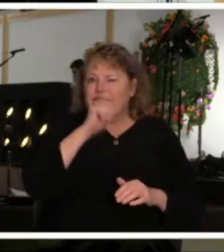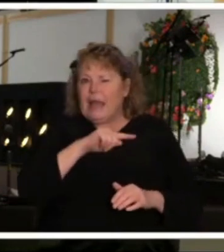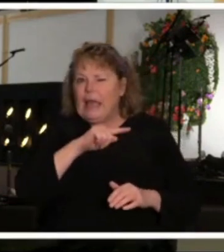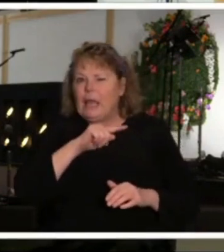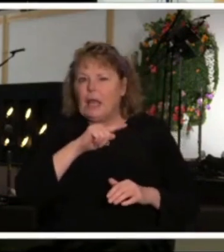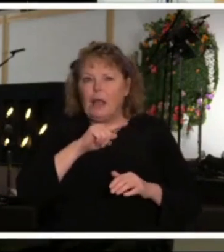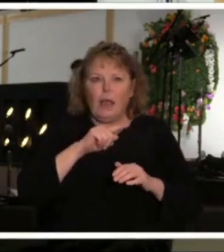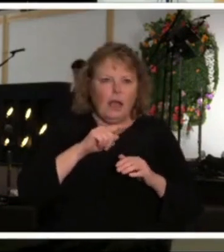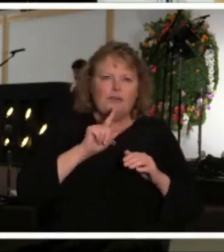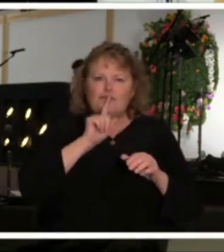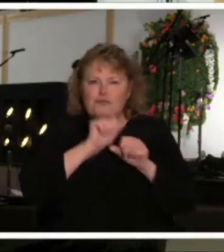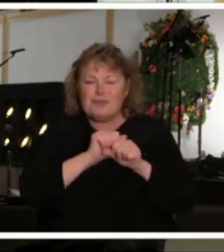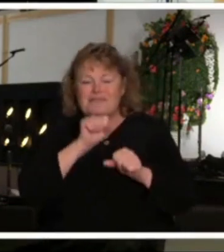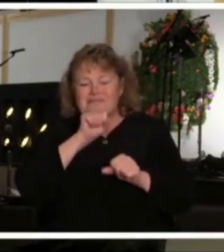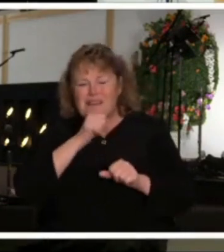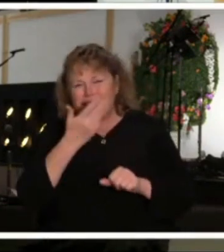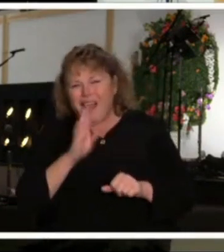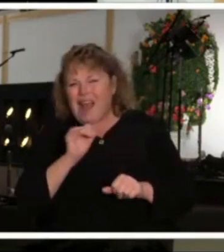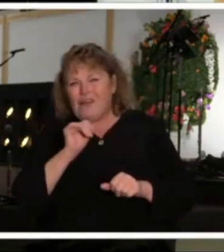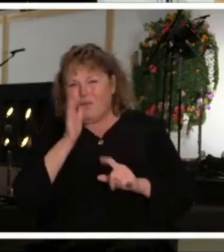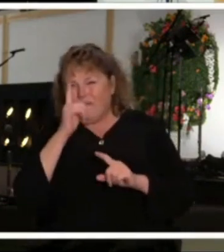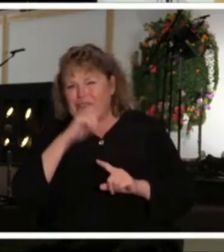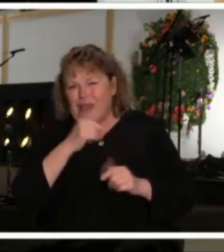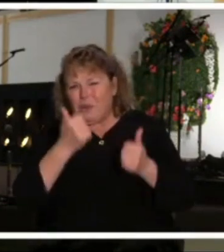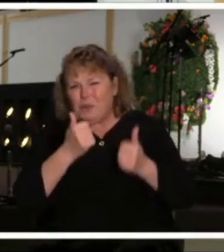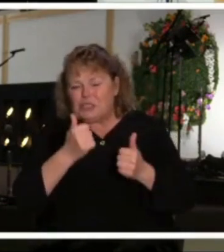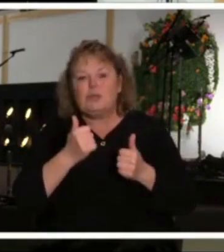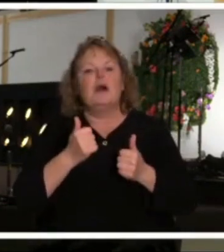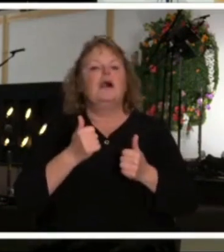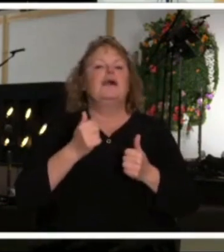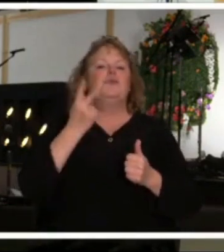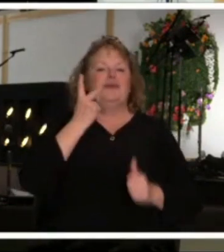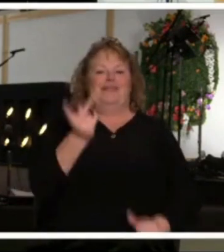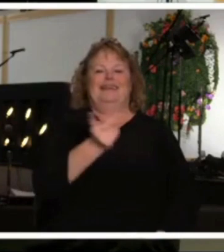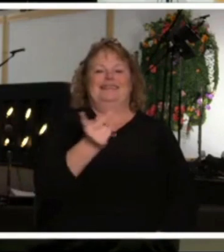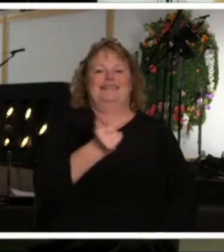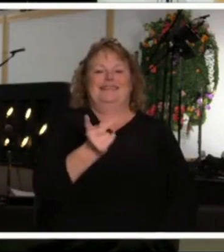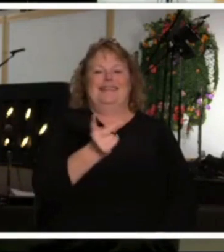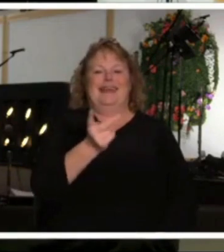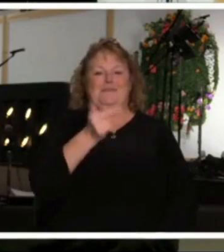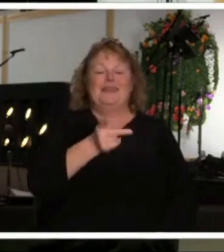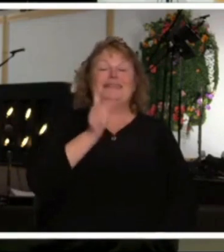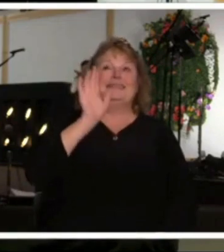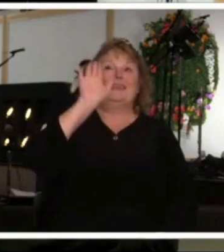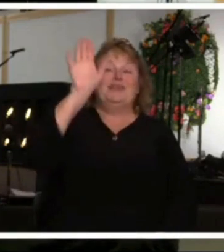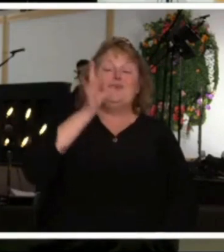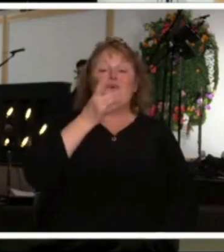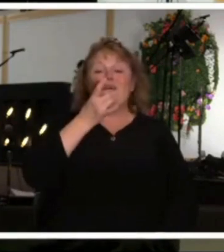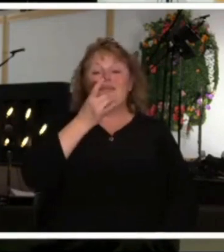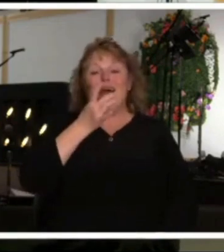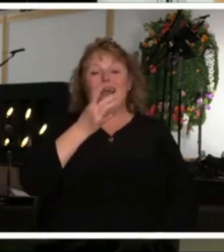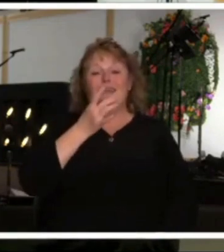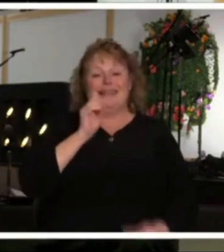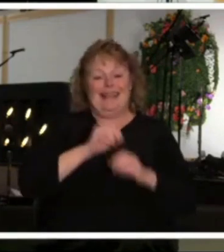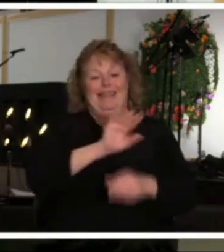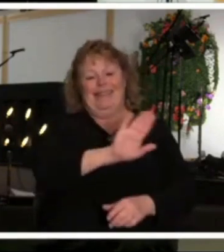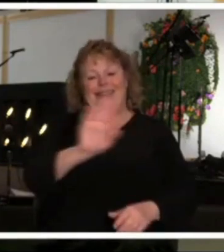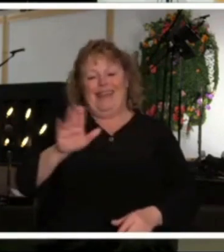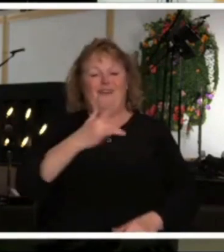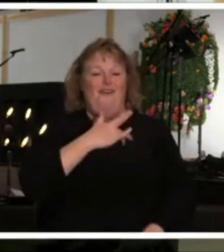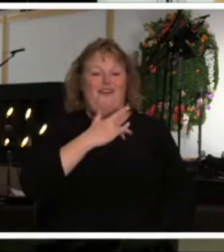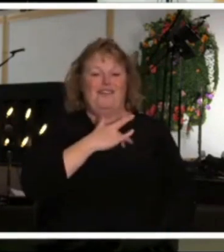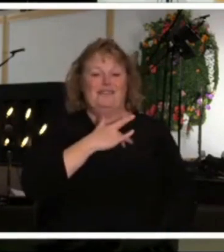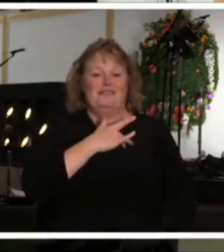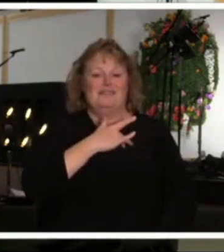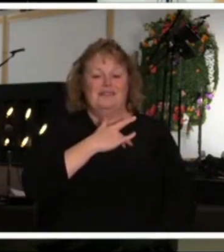And I pray that what they see when they look at this family is the light of Jesus within their heart.